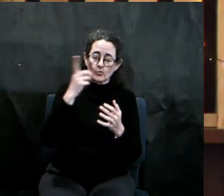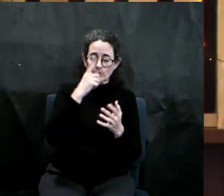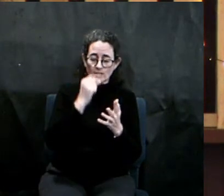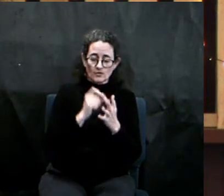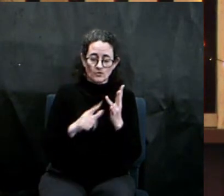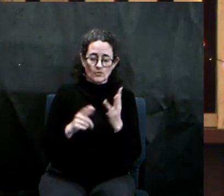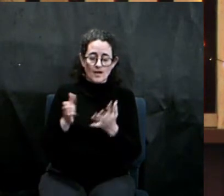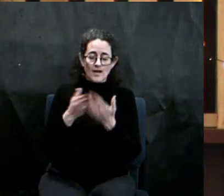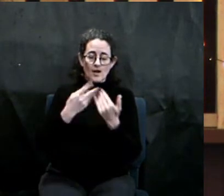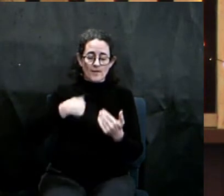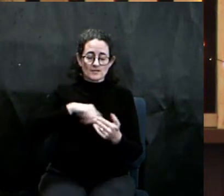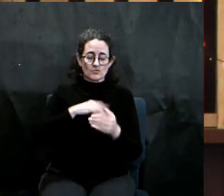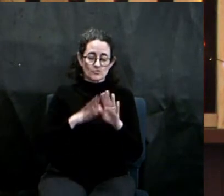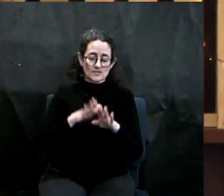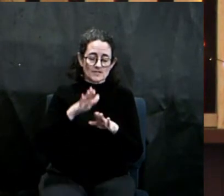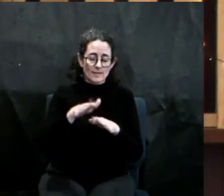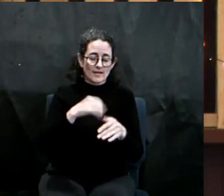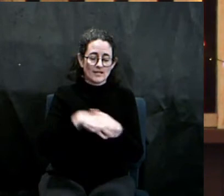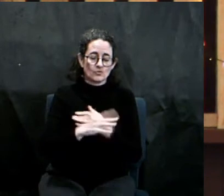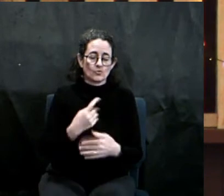those opportunities and to be prepared for them now.